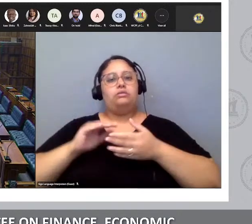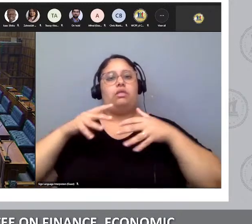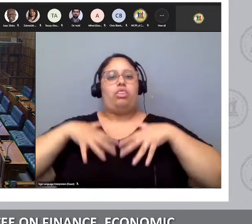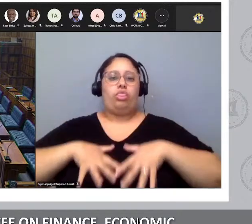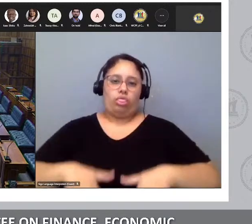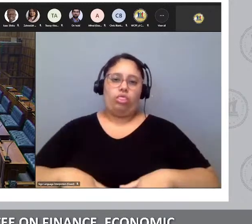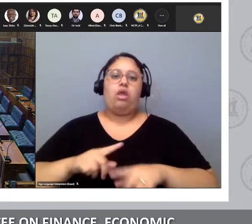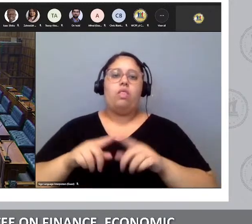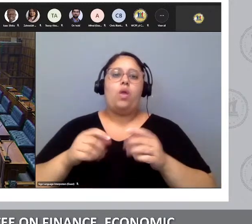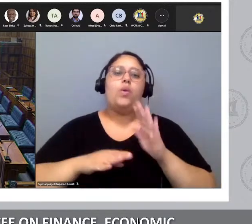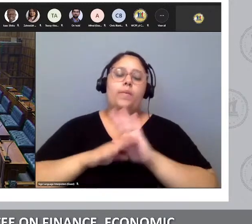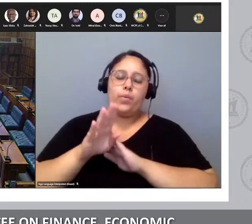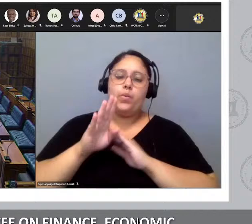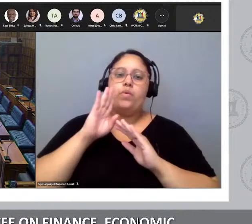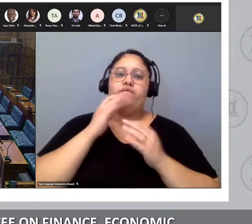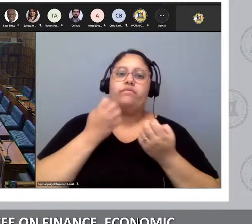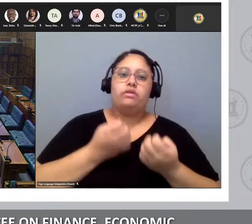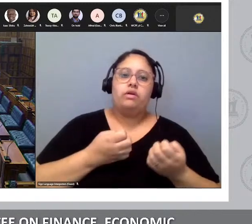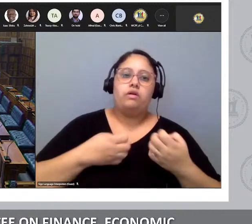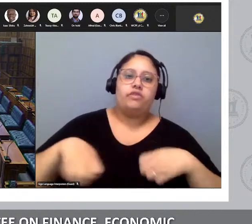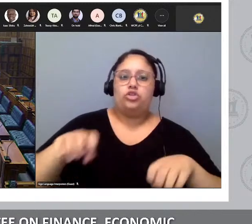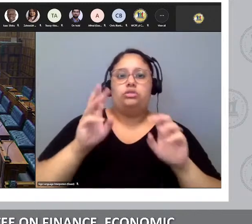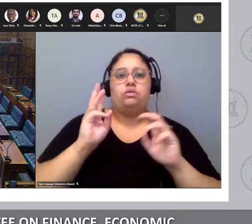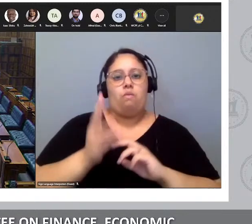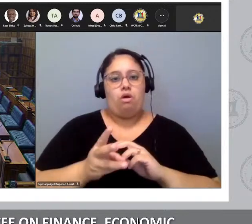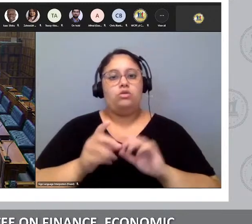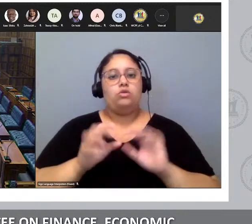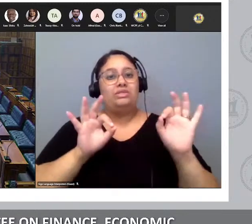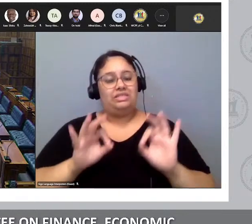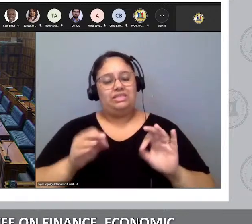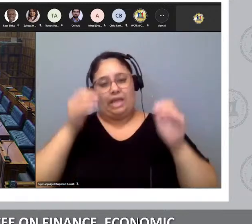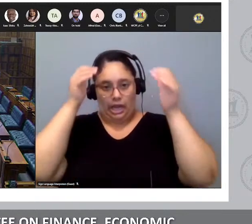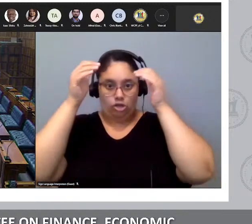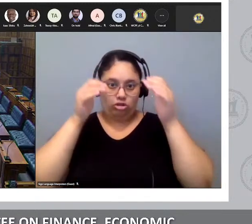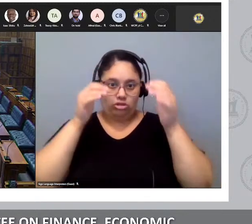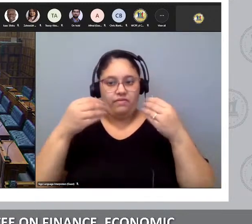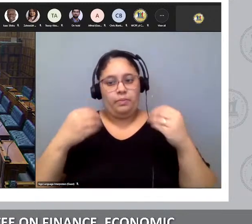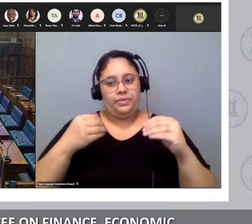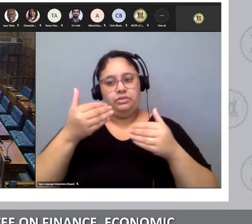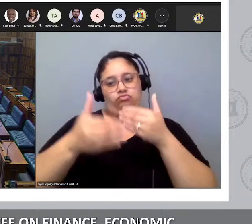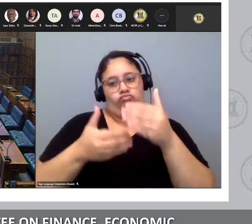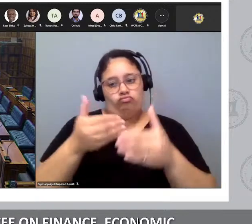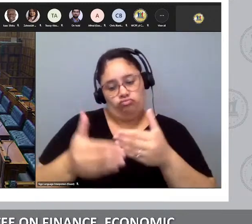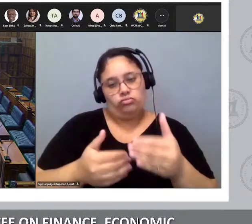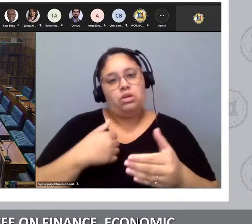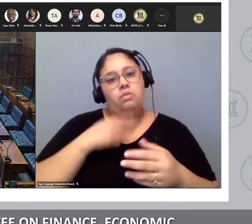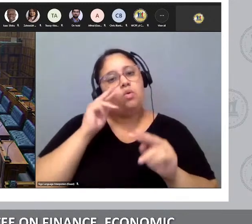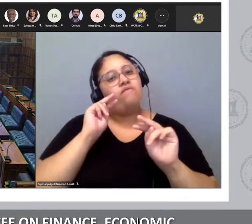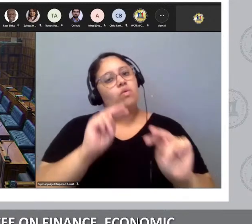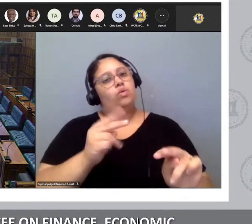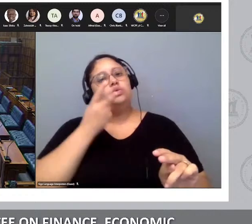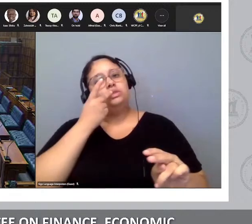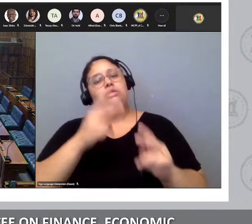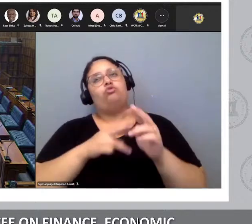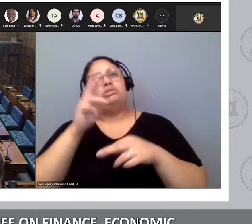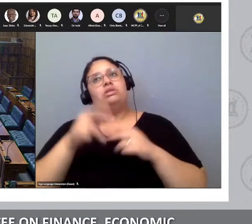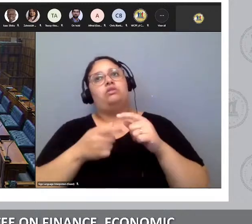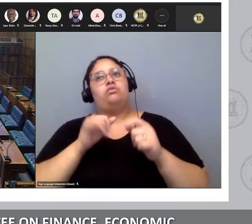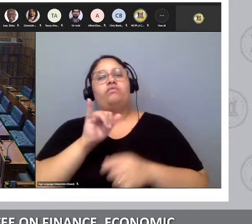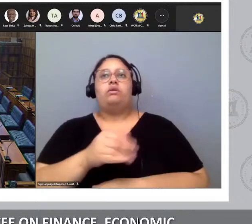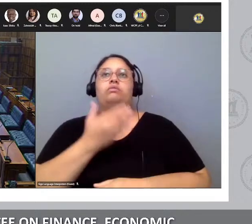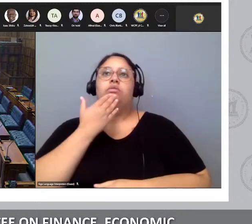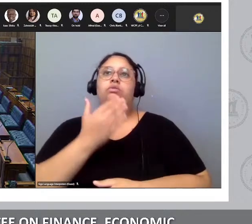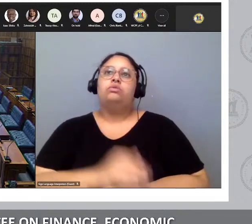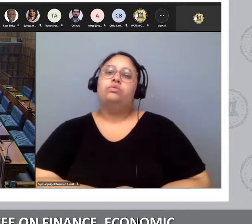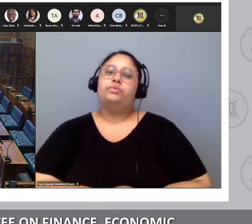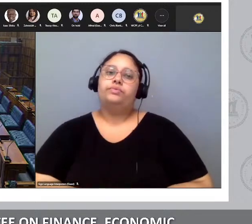efficiency so those are the initiatives in play and um I'm looking forward to to see the results thereof